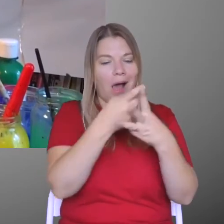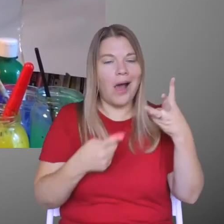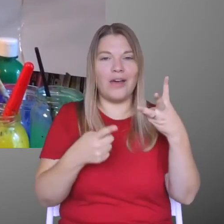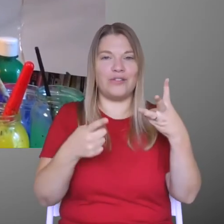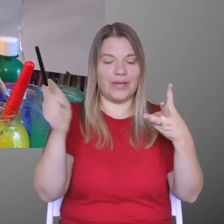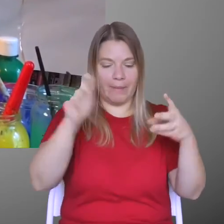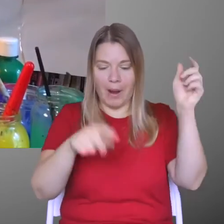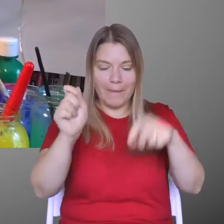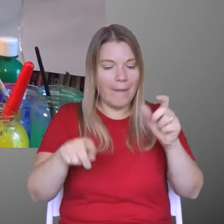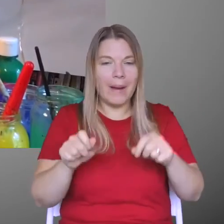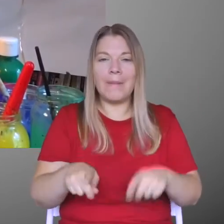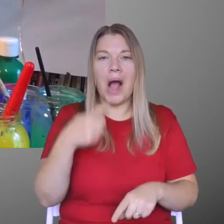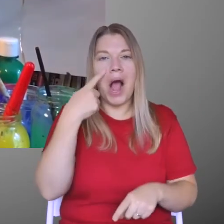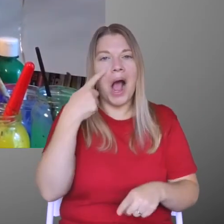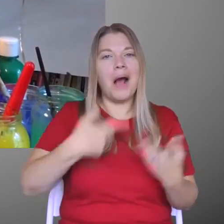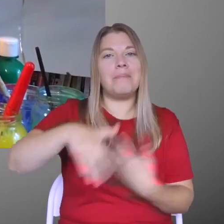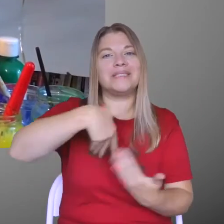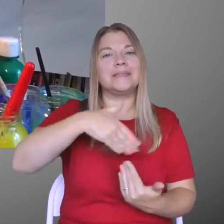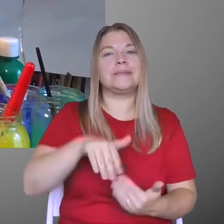the coffee and the food colouring,